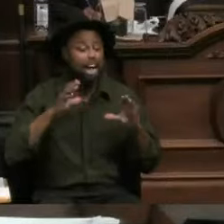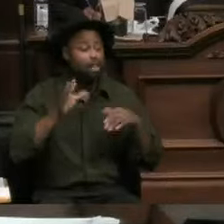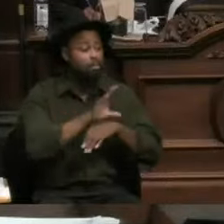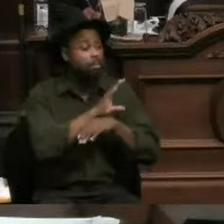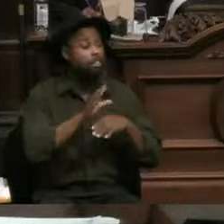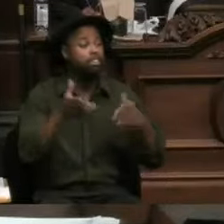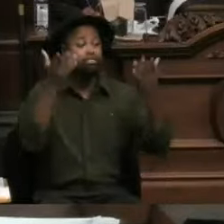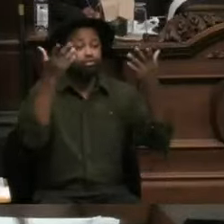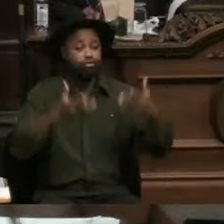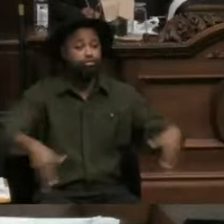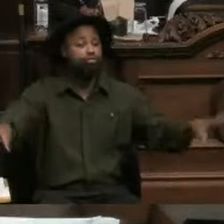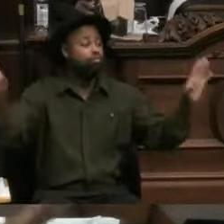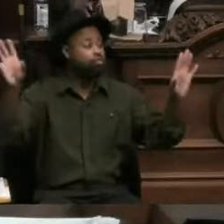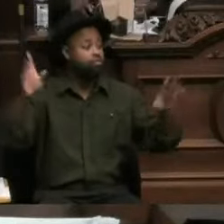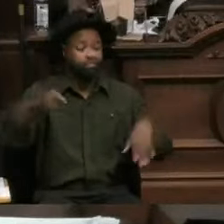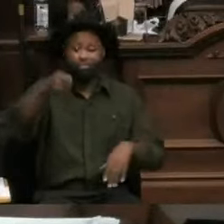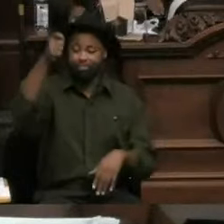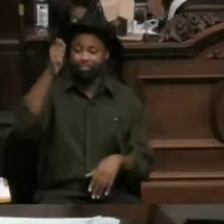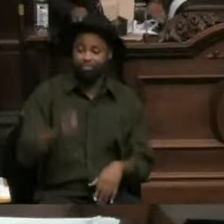and